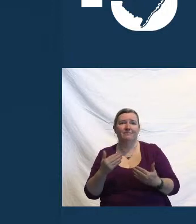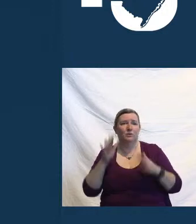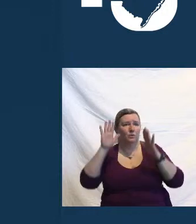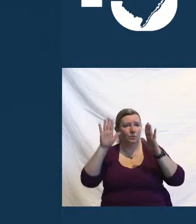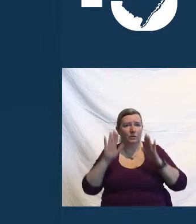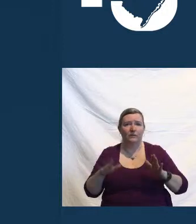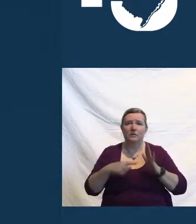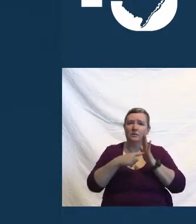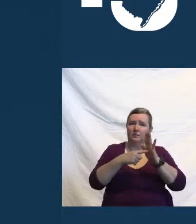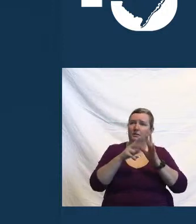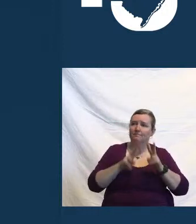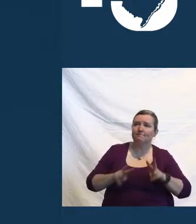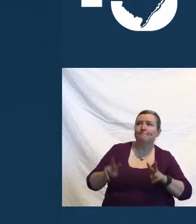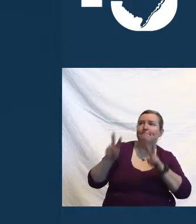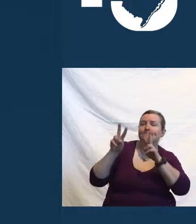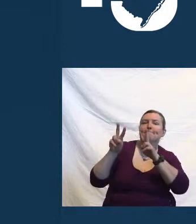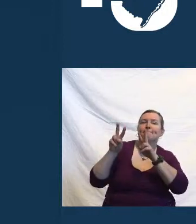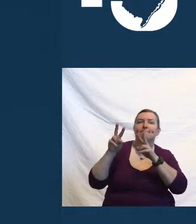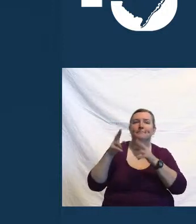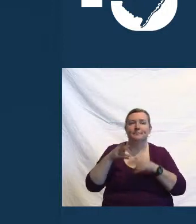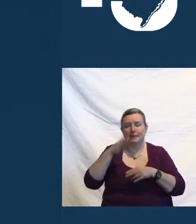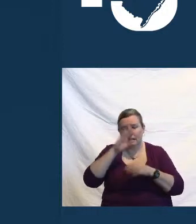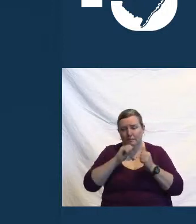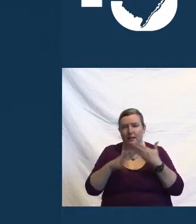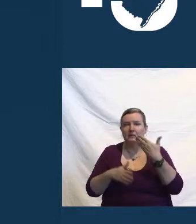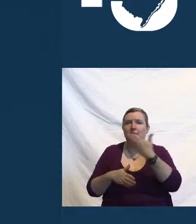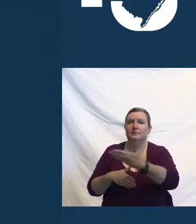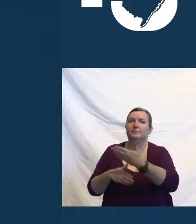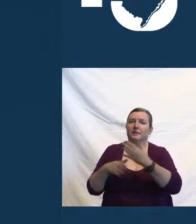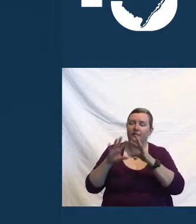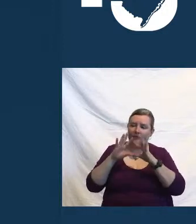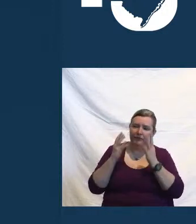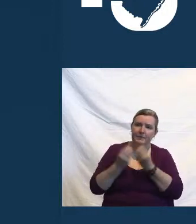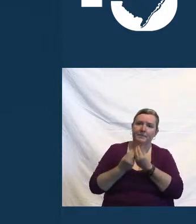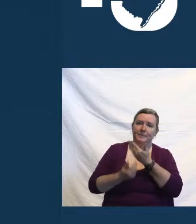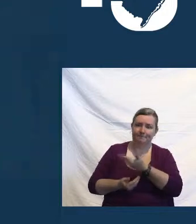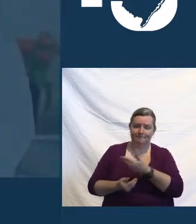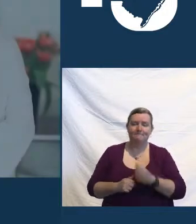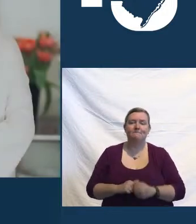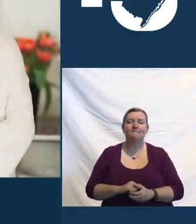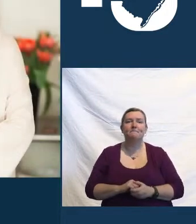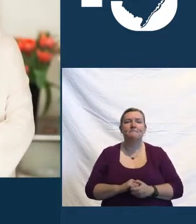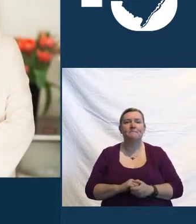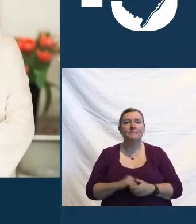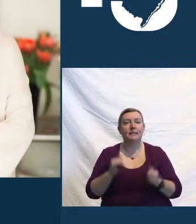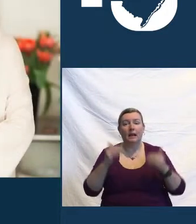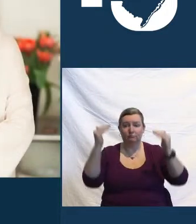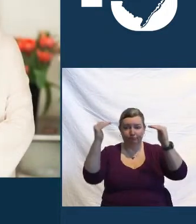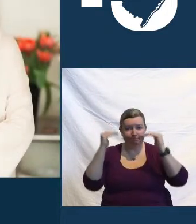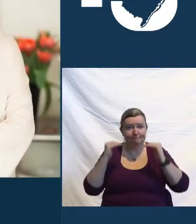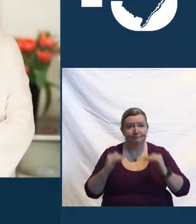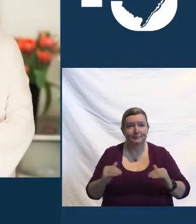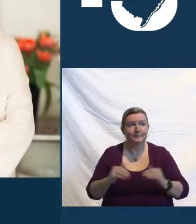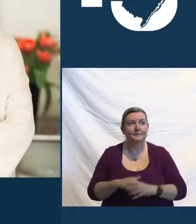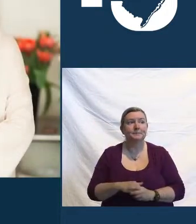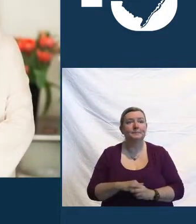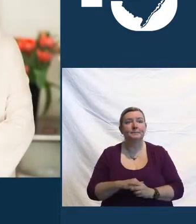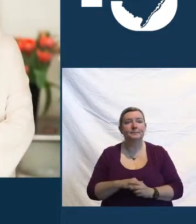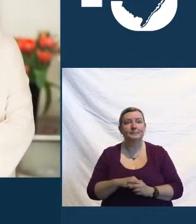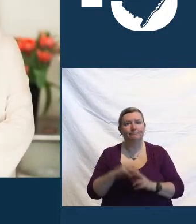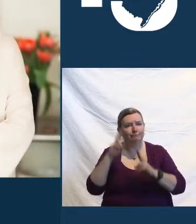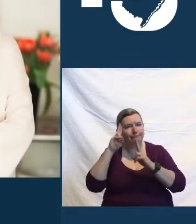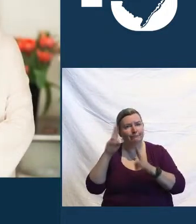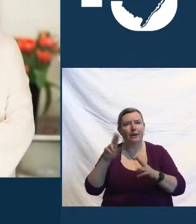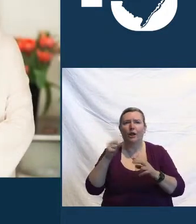God bless and watch over him and the family he leaves behind. Now let's switch gears, as we also do every day, to salute another